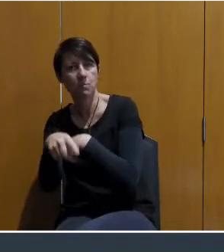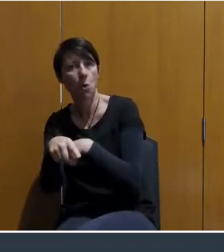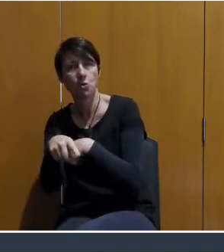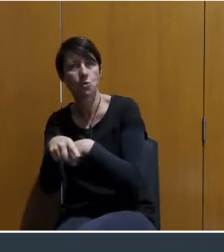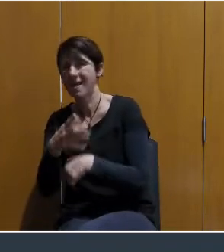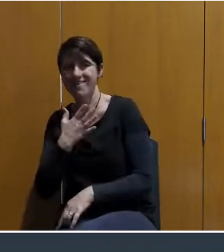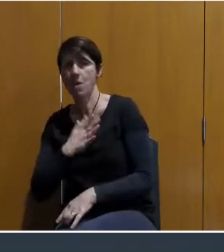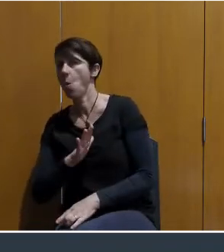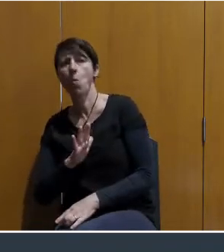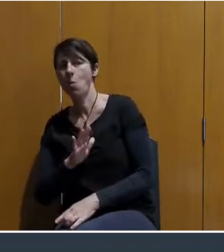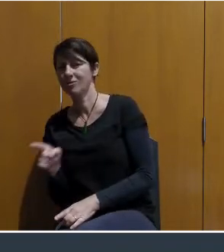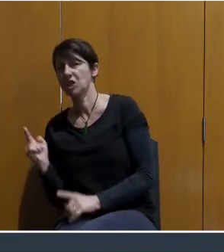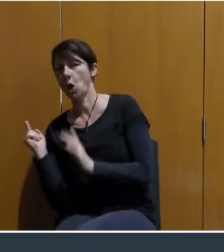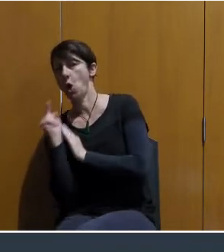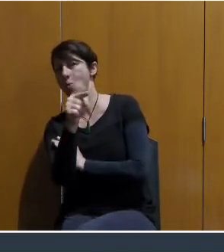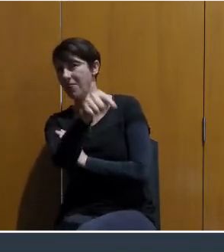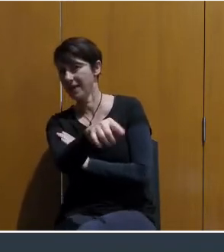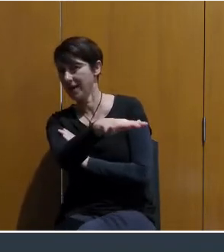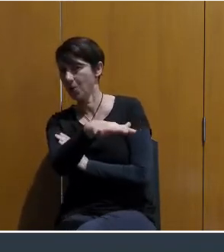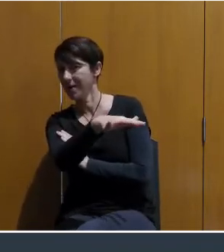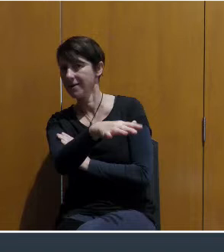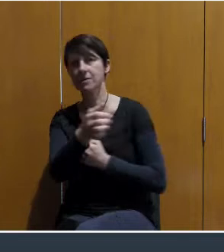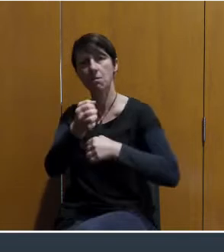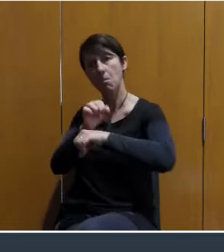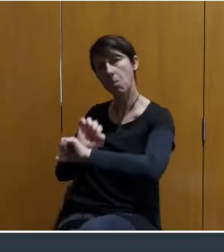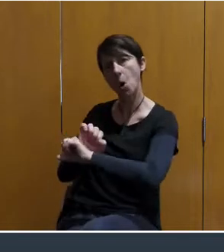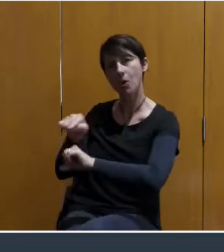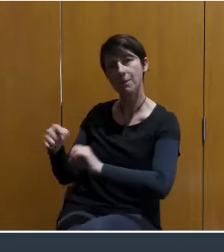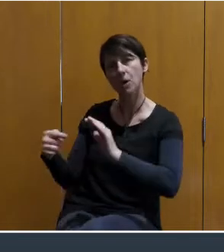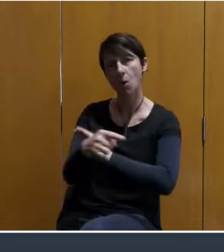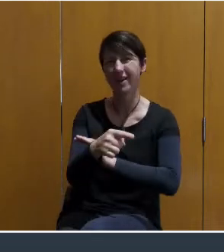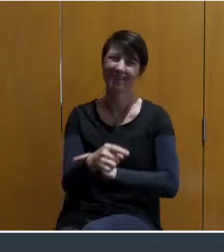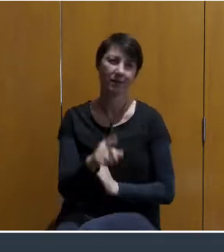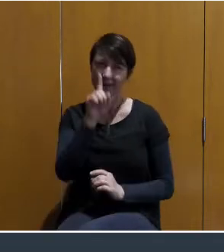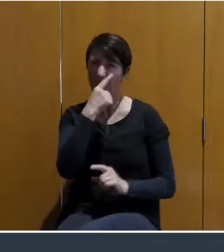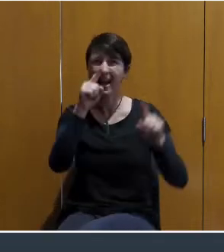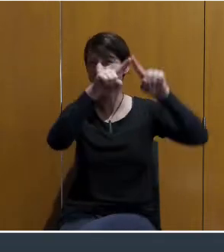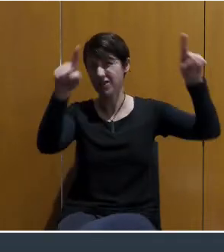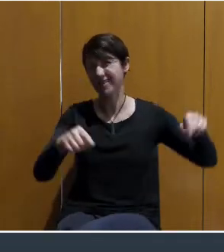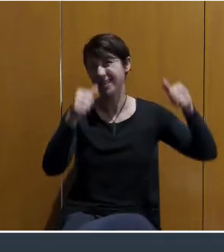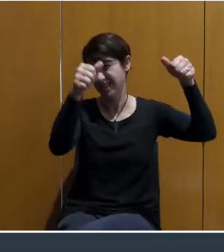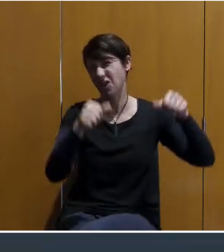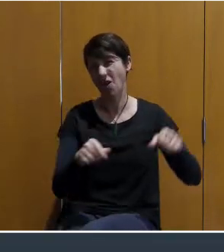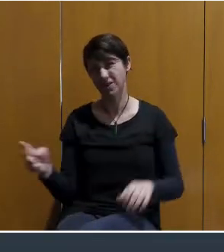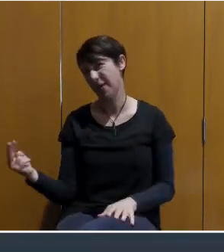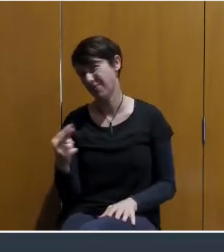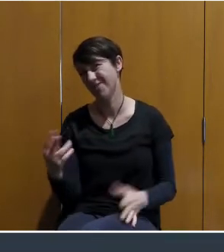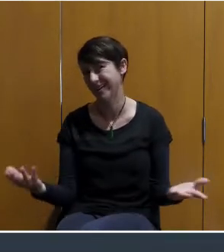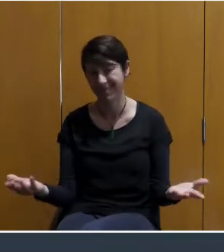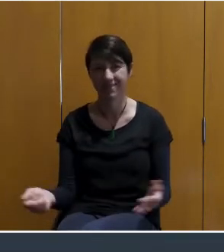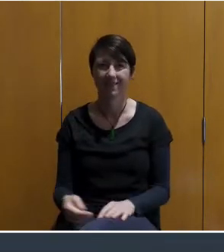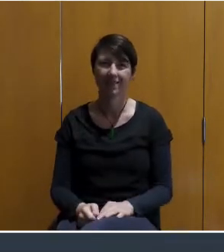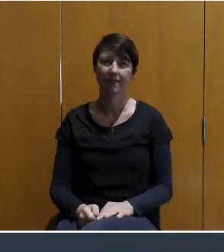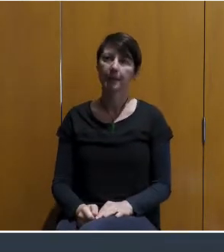areas that council might consider as opposed to a sign? You probably want to do a specific type